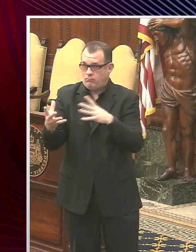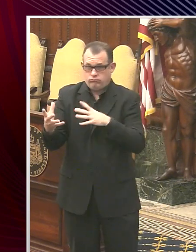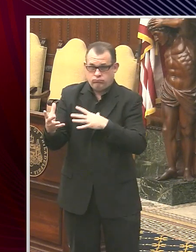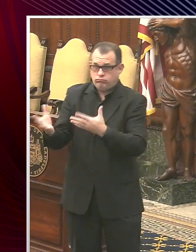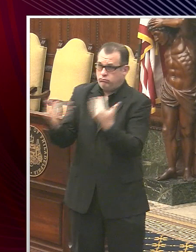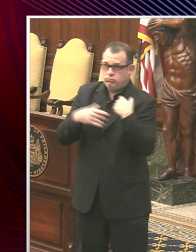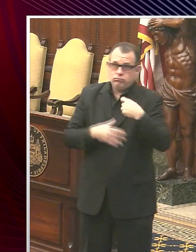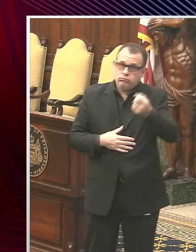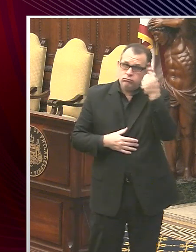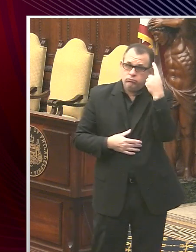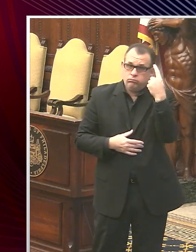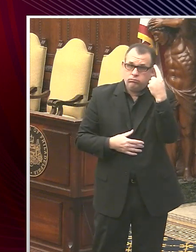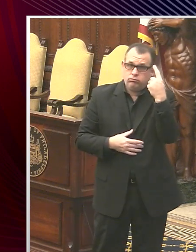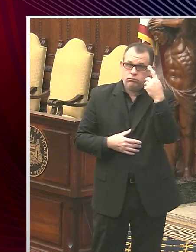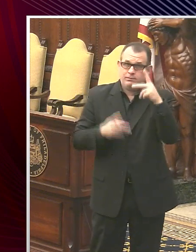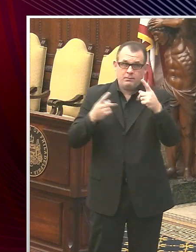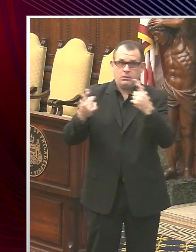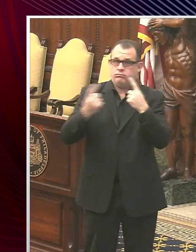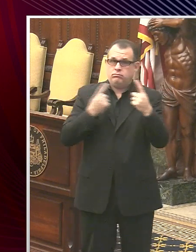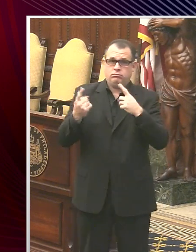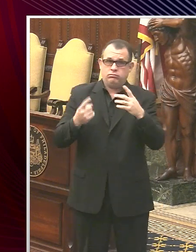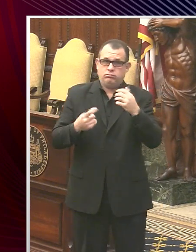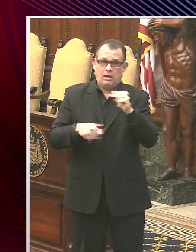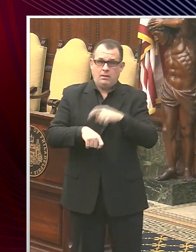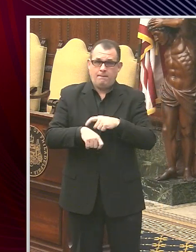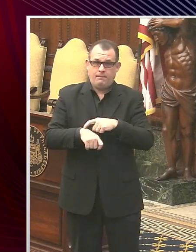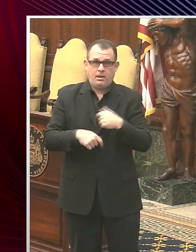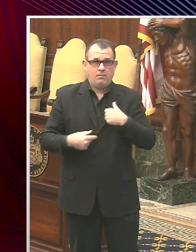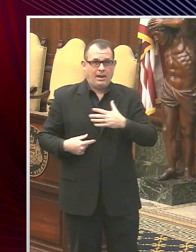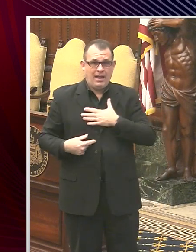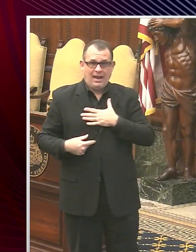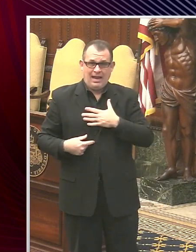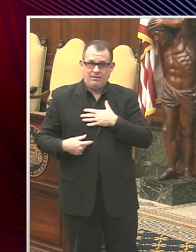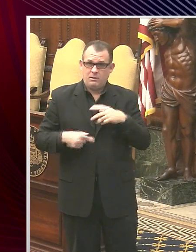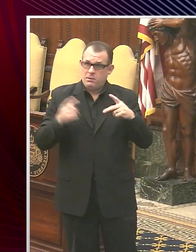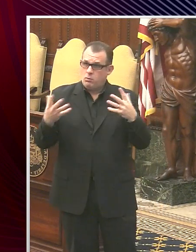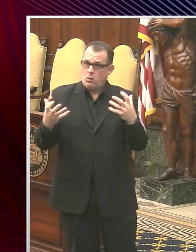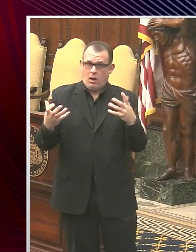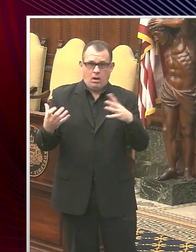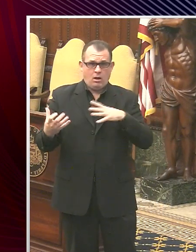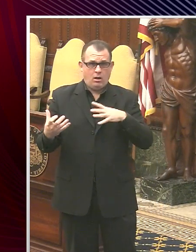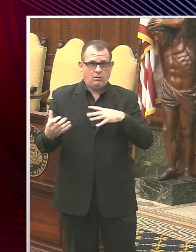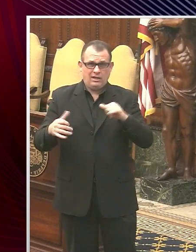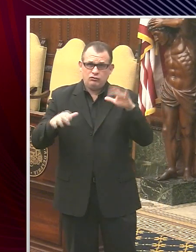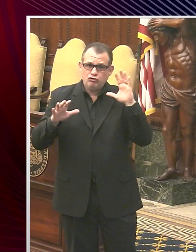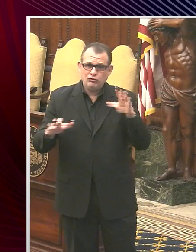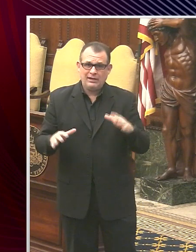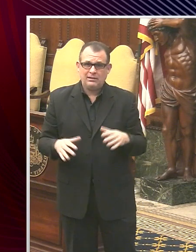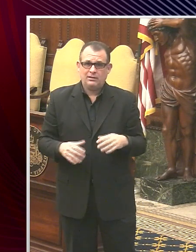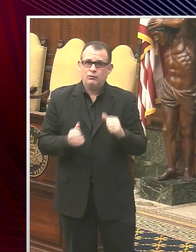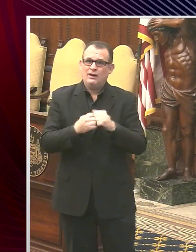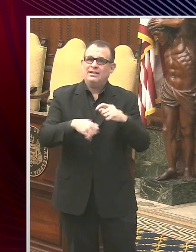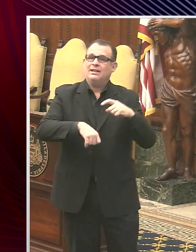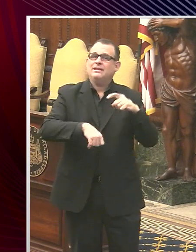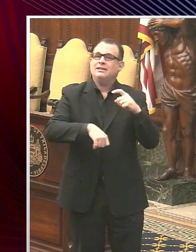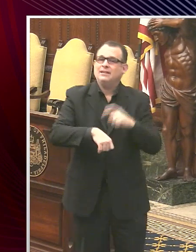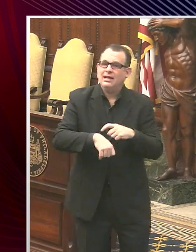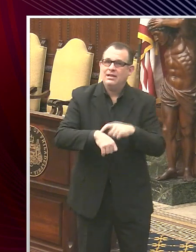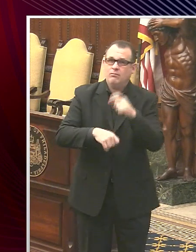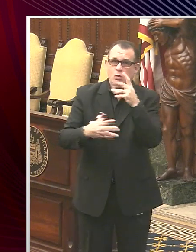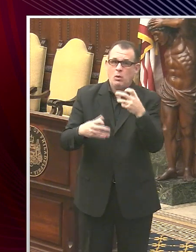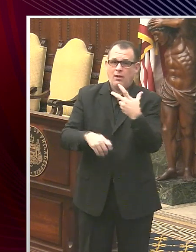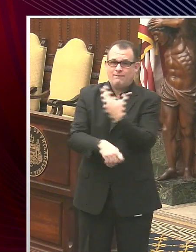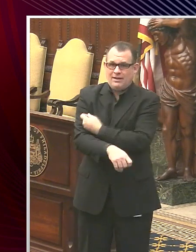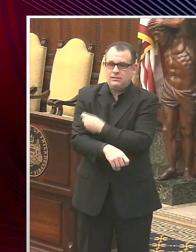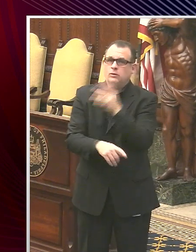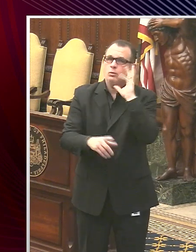with people who want to get the vaccine, and we're glad that people are eager to get the vaccine. Over time, everyone who wants to get the vaccine will be able to